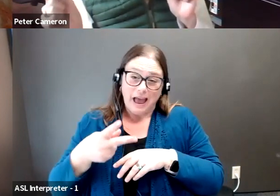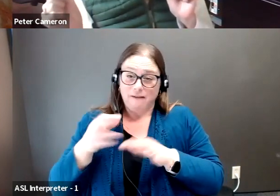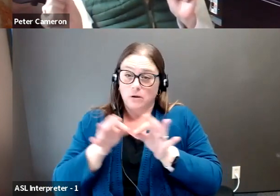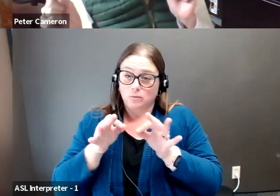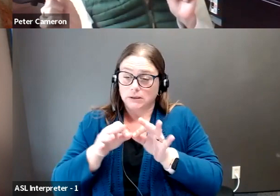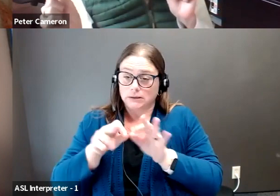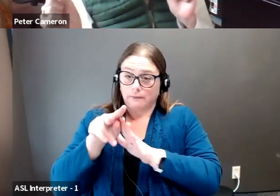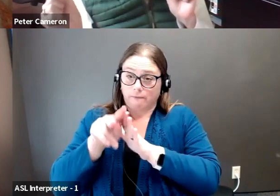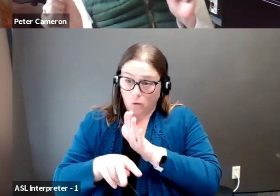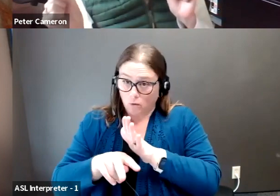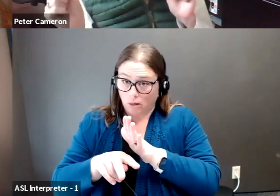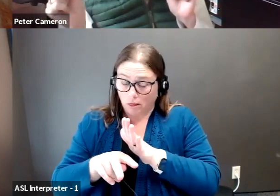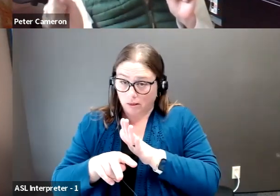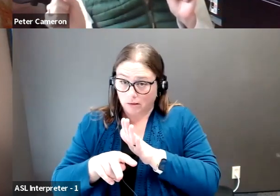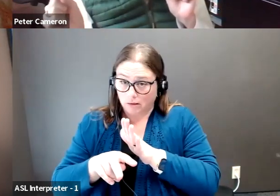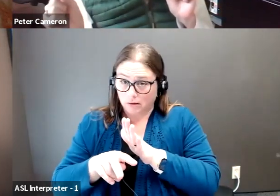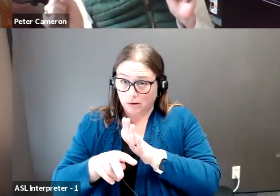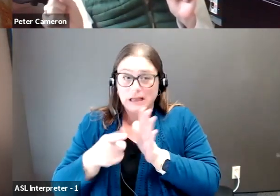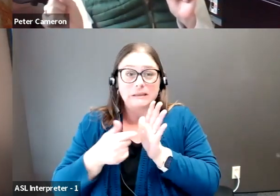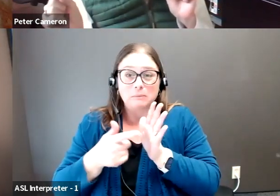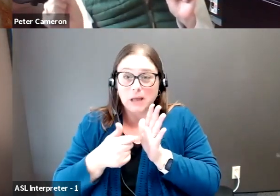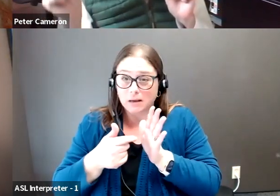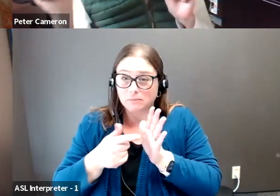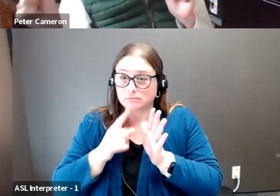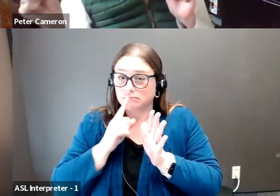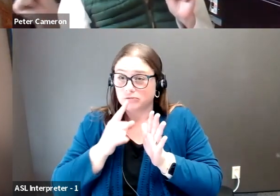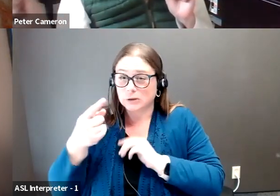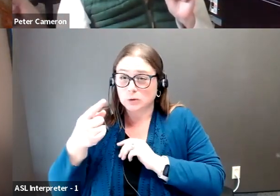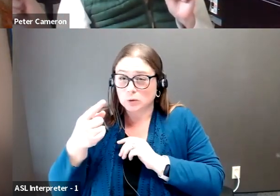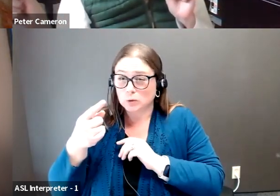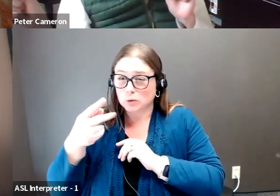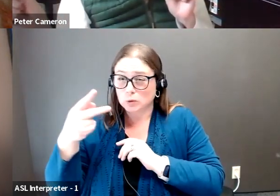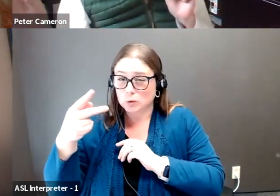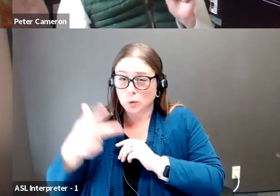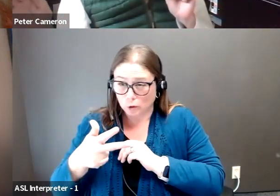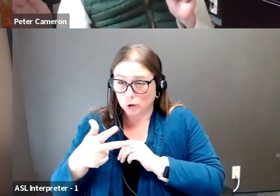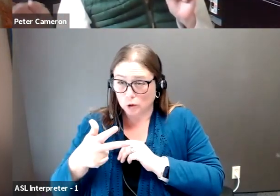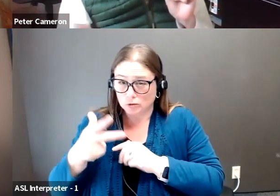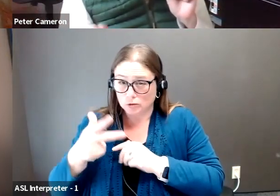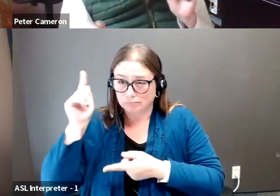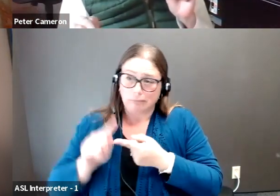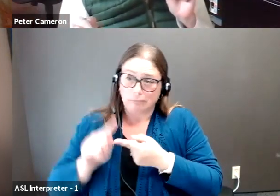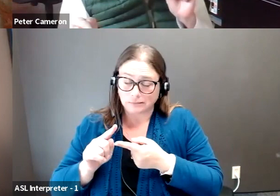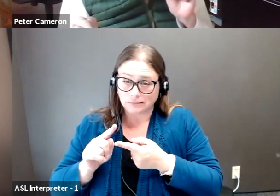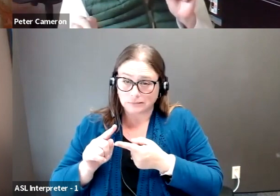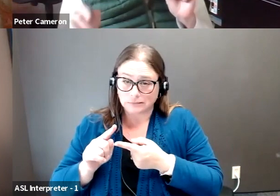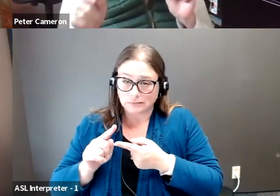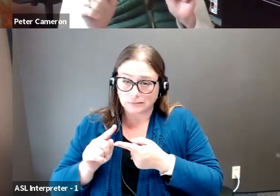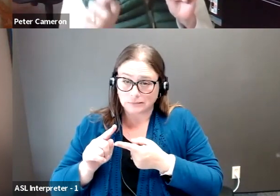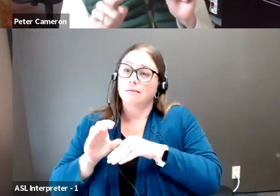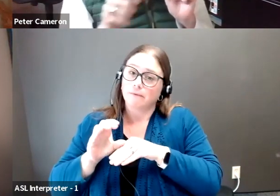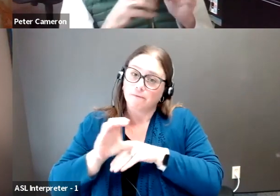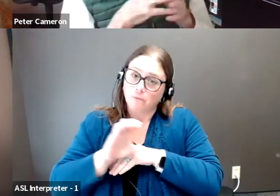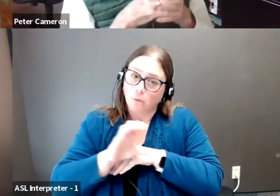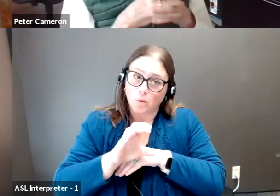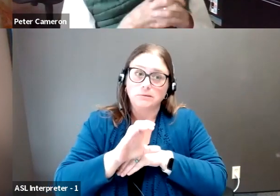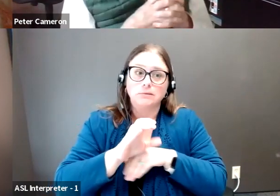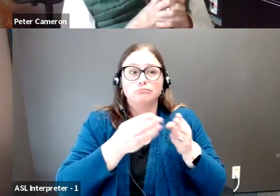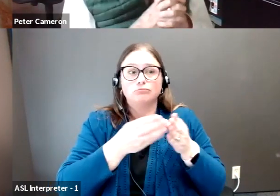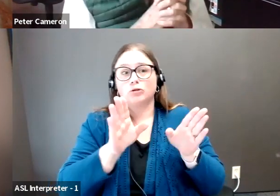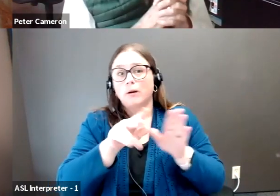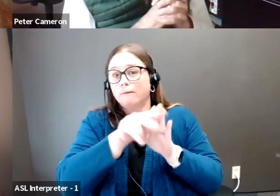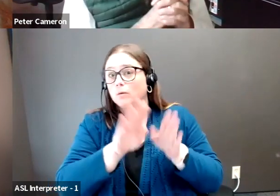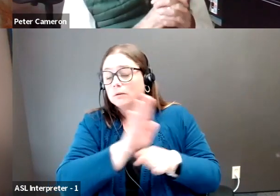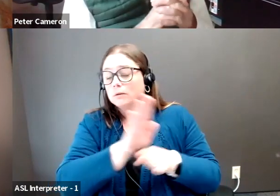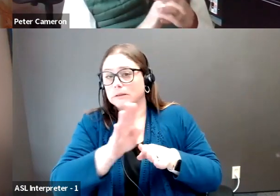and almost in some cases in 2/3, and they forced the industry to lower their prices by competition